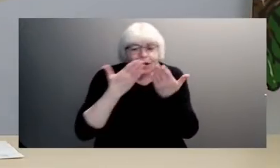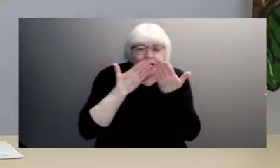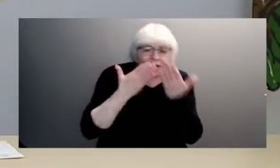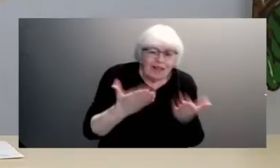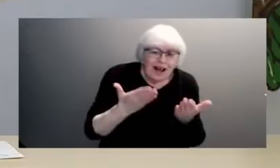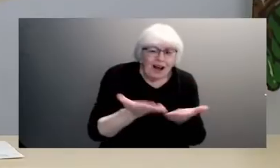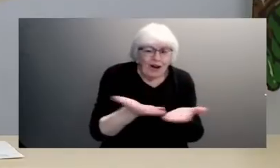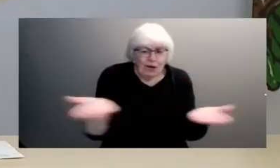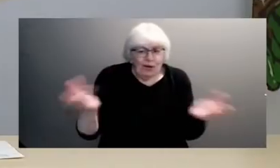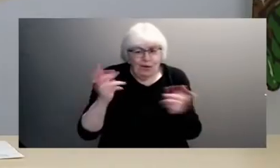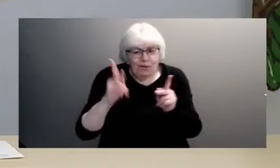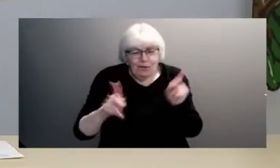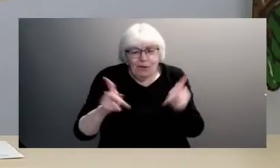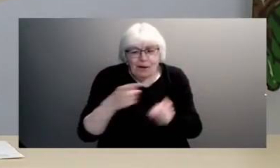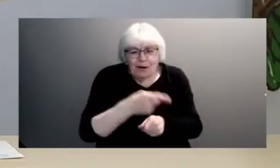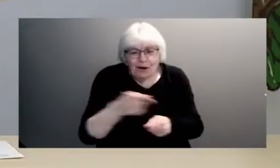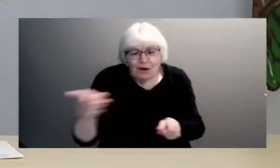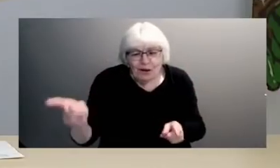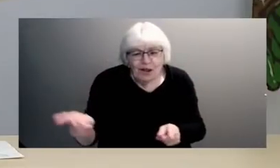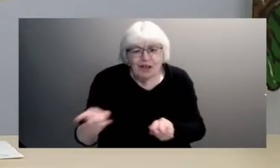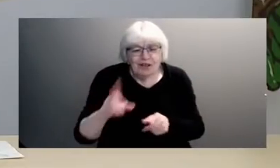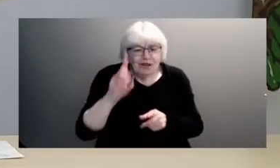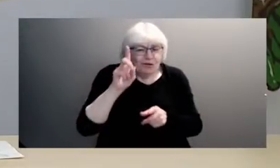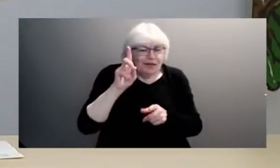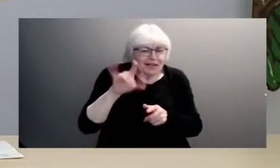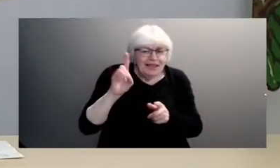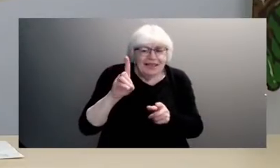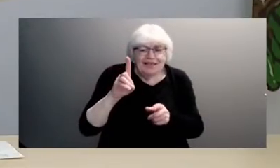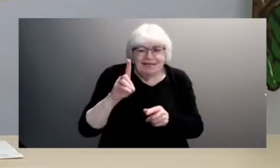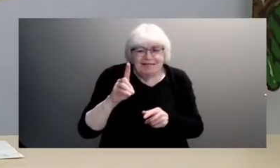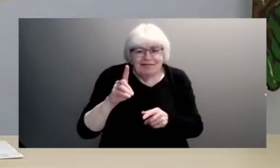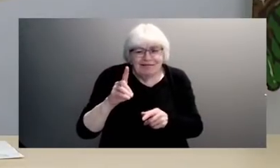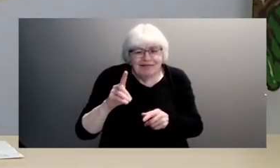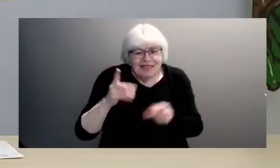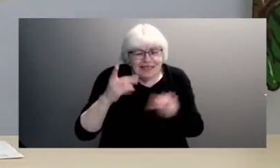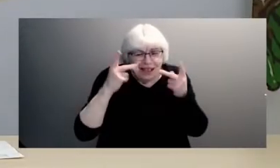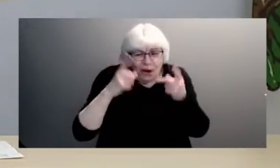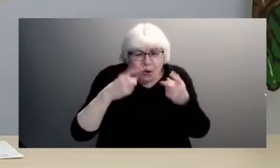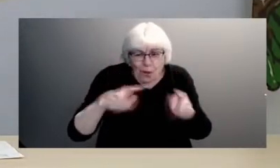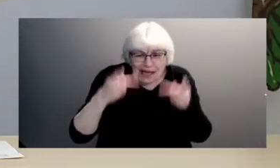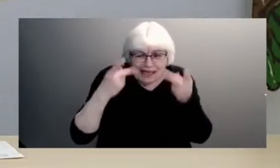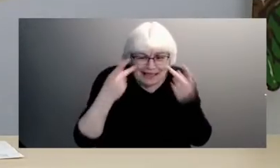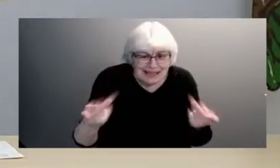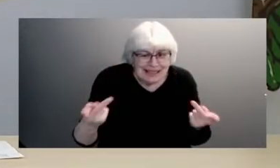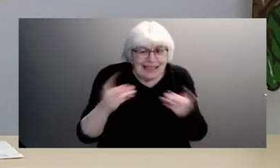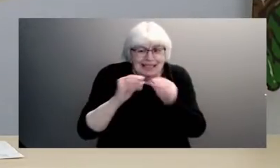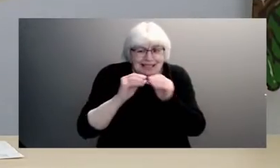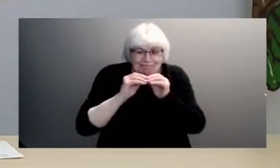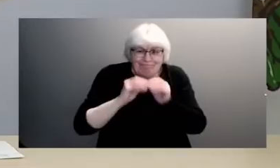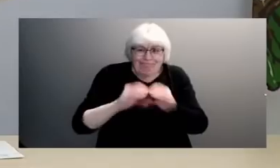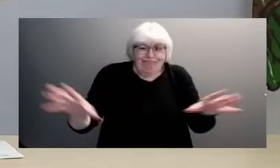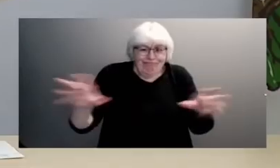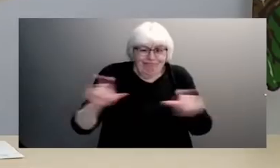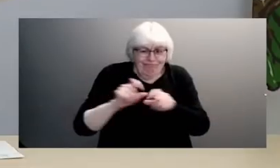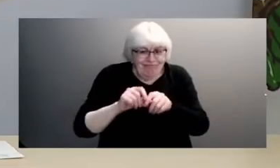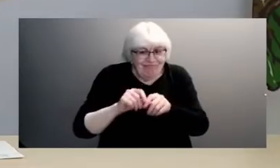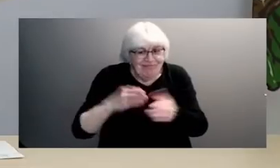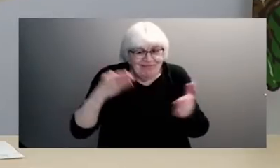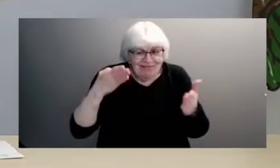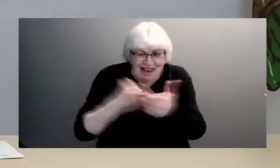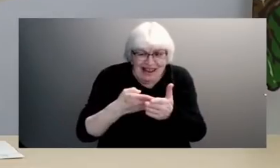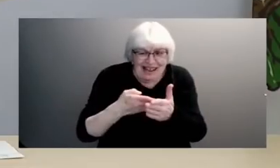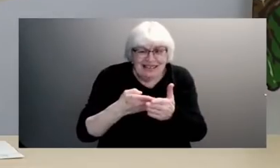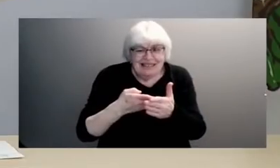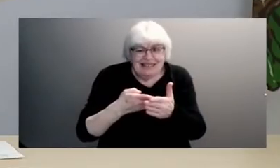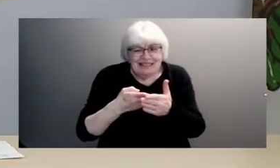and also some of the support I received. So I'm, very thankful for that, and I know my family is too.